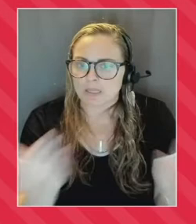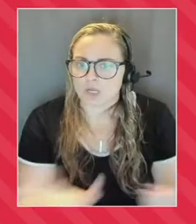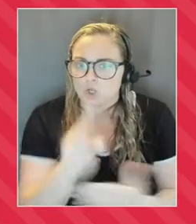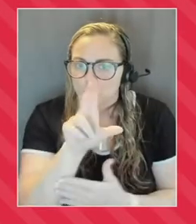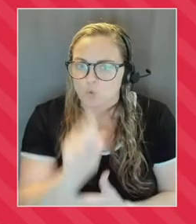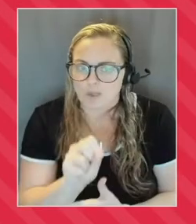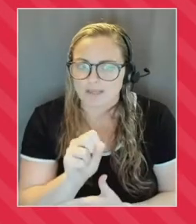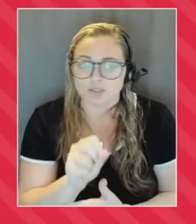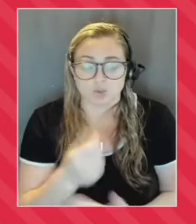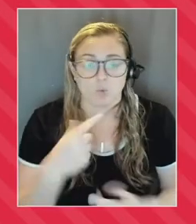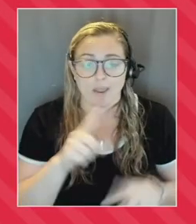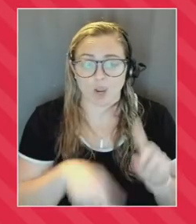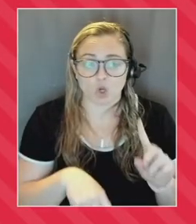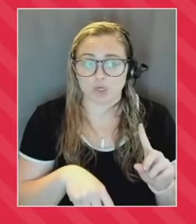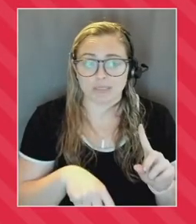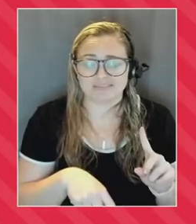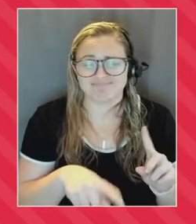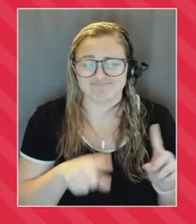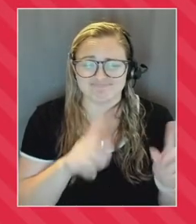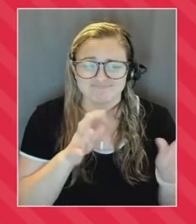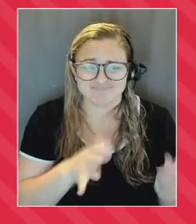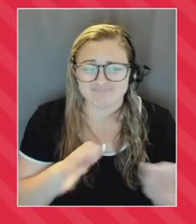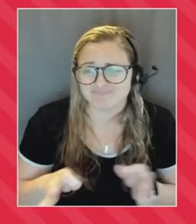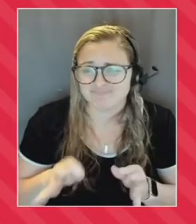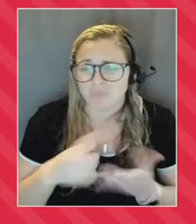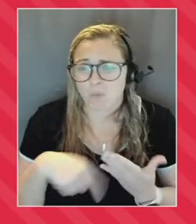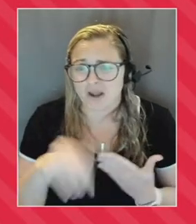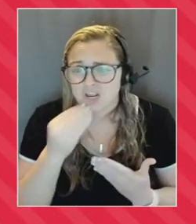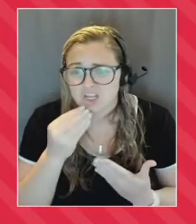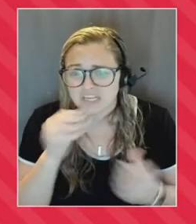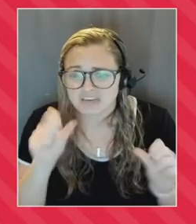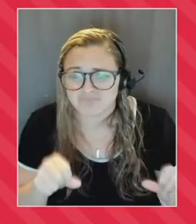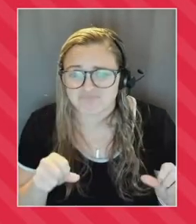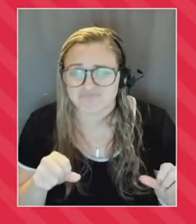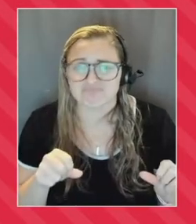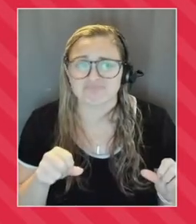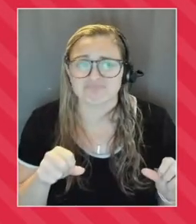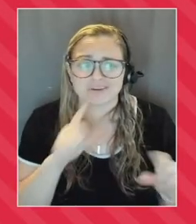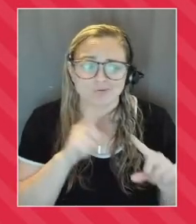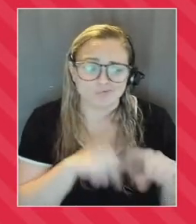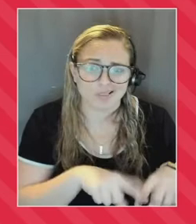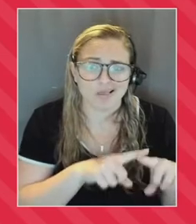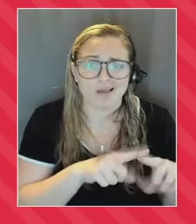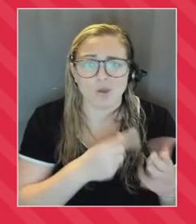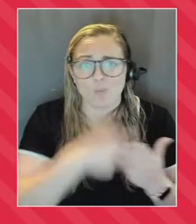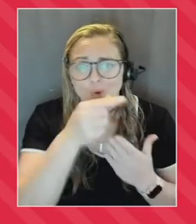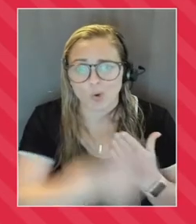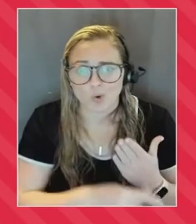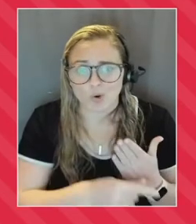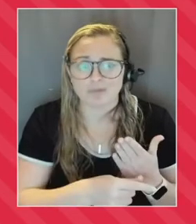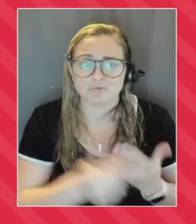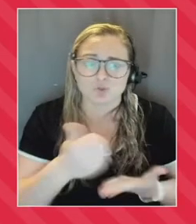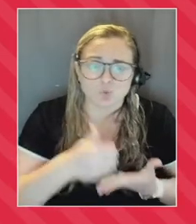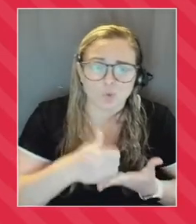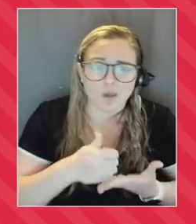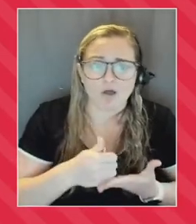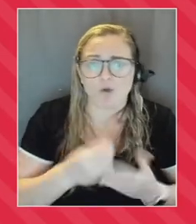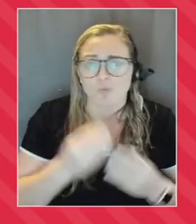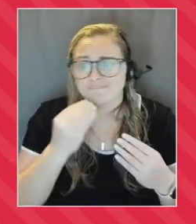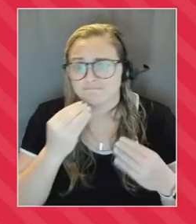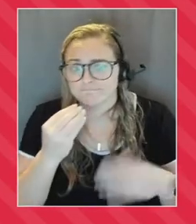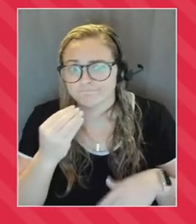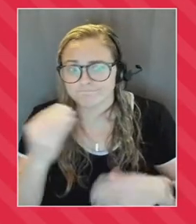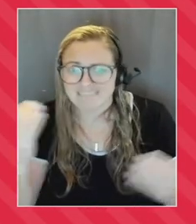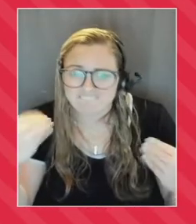I couldn't make a lot of choices regarding on what to eat. I have to rely on programs to feed homeless or